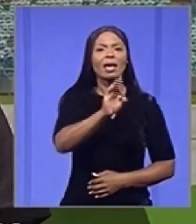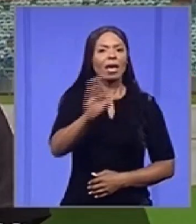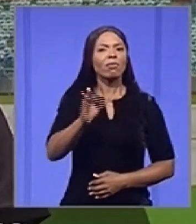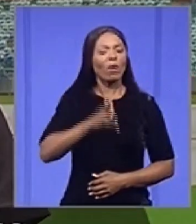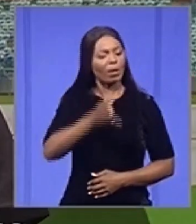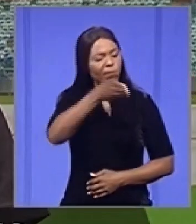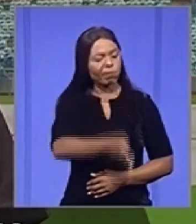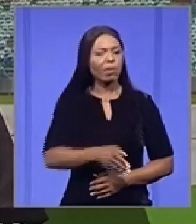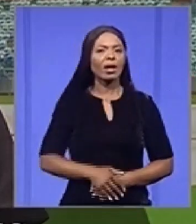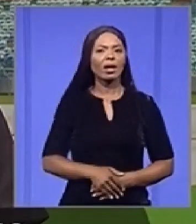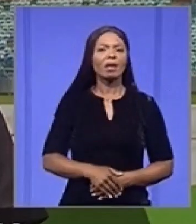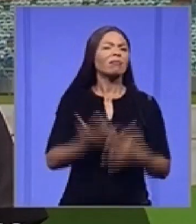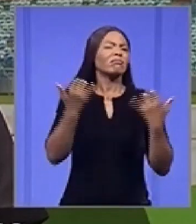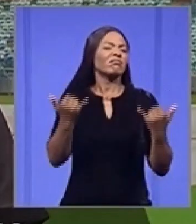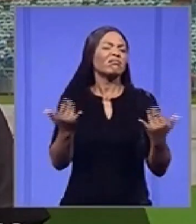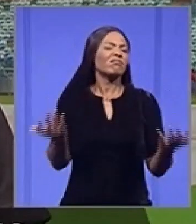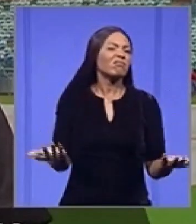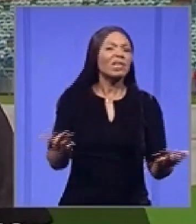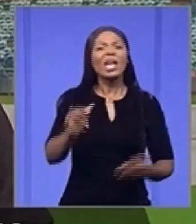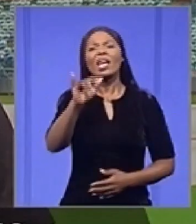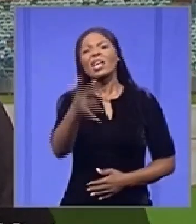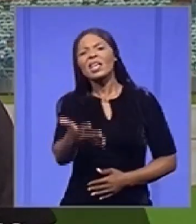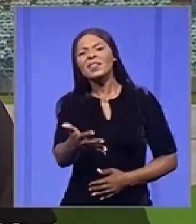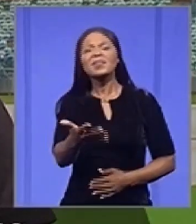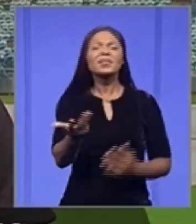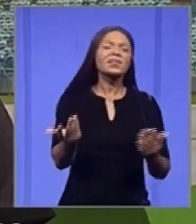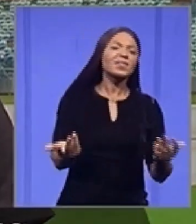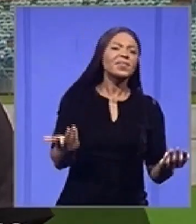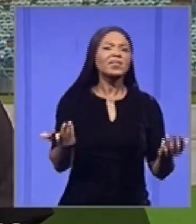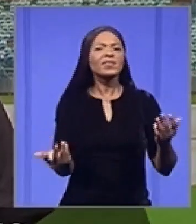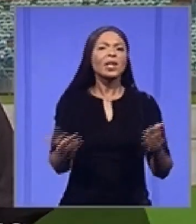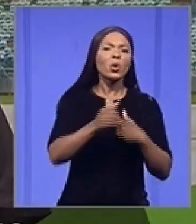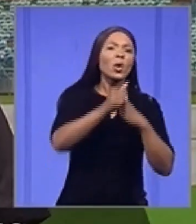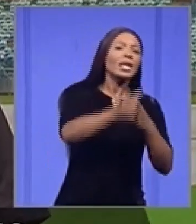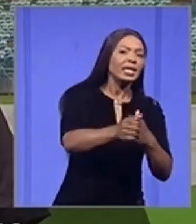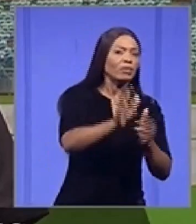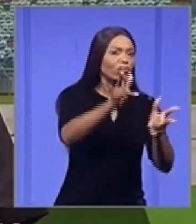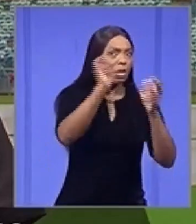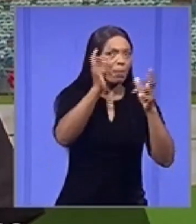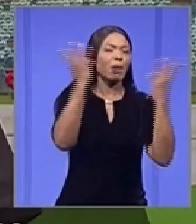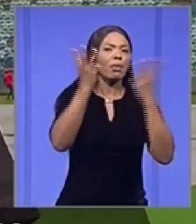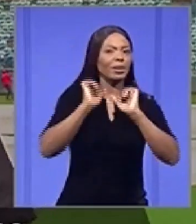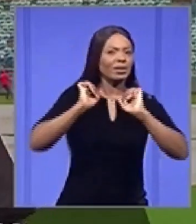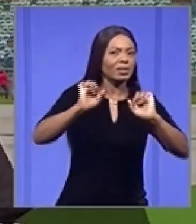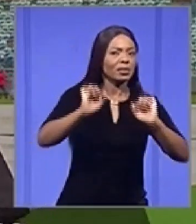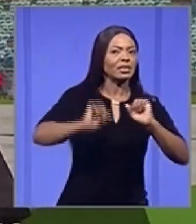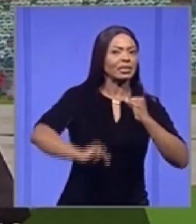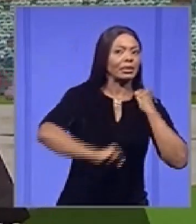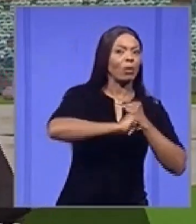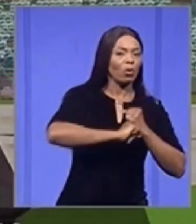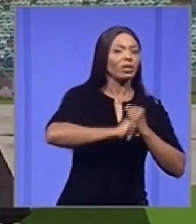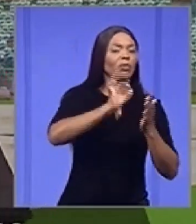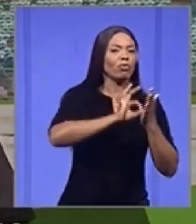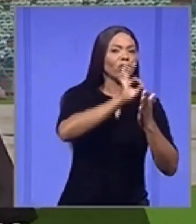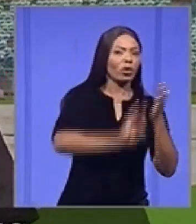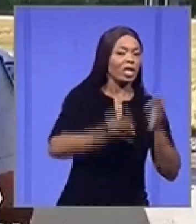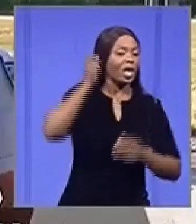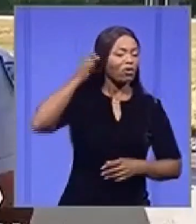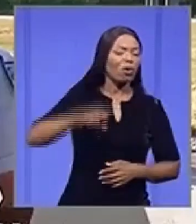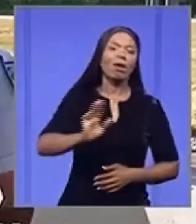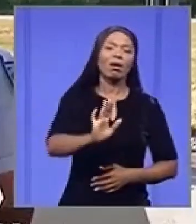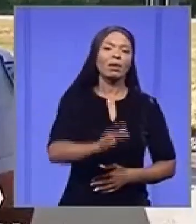So there's no way, if you are a leadership that listens to your constituents, to your voters, you could ignore